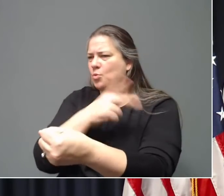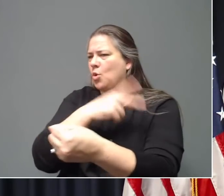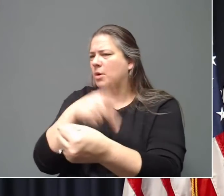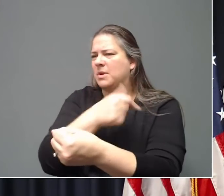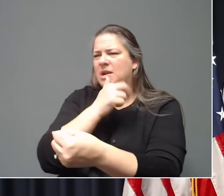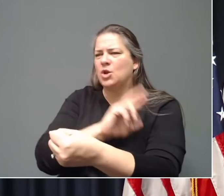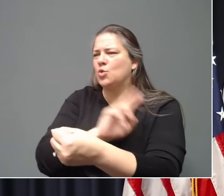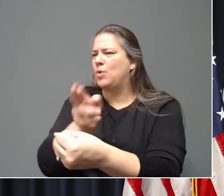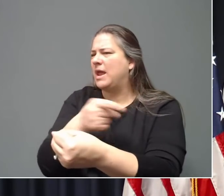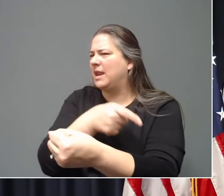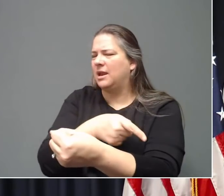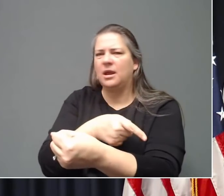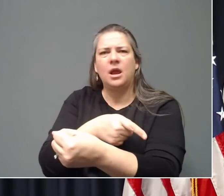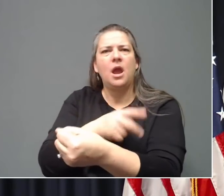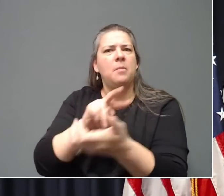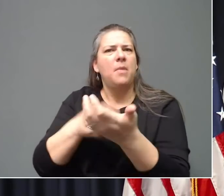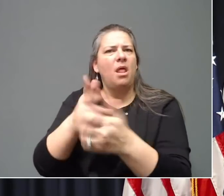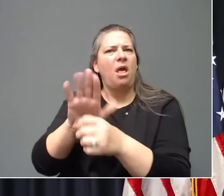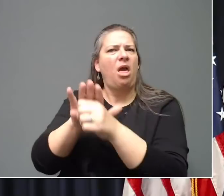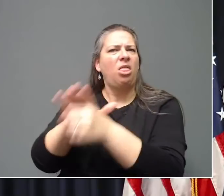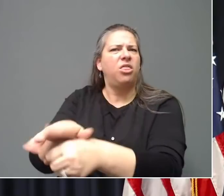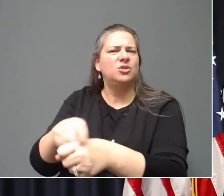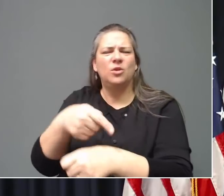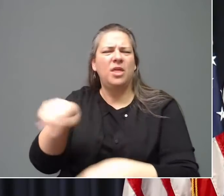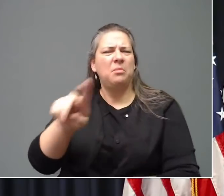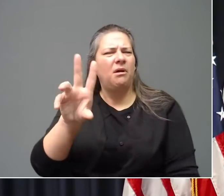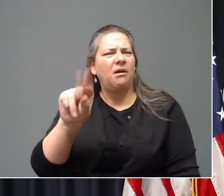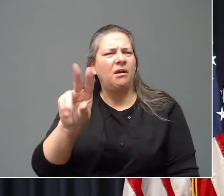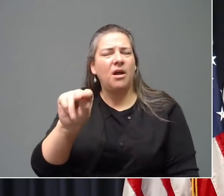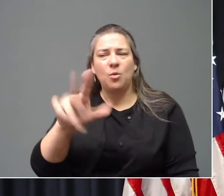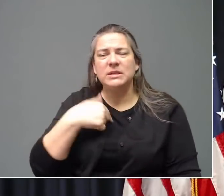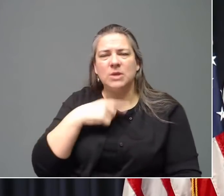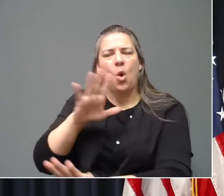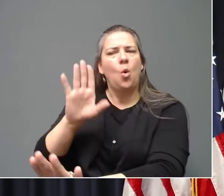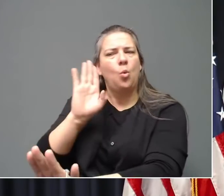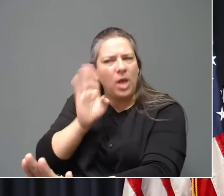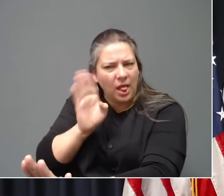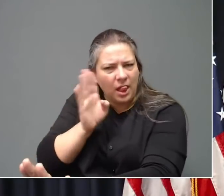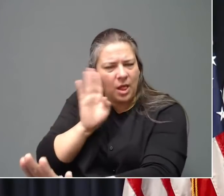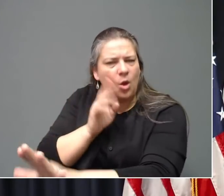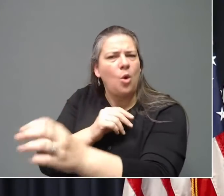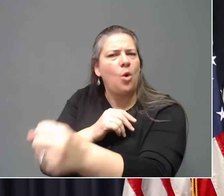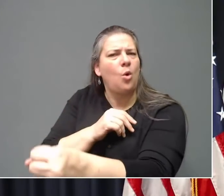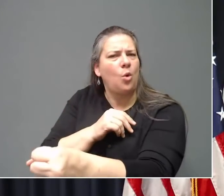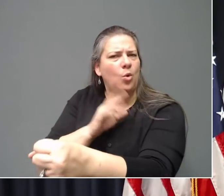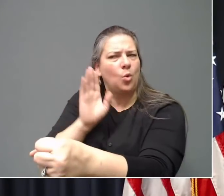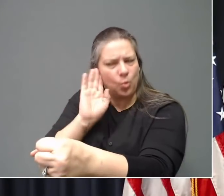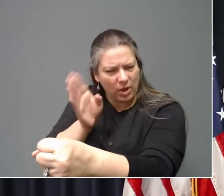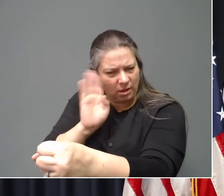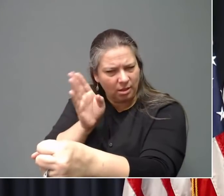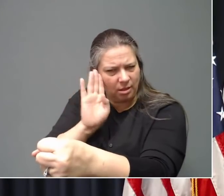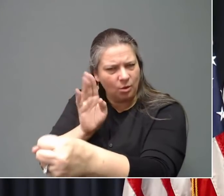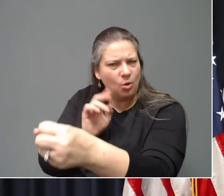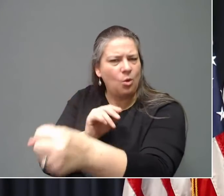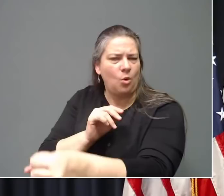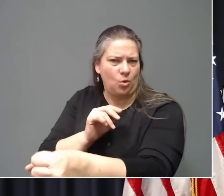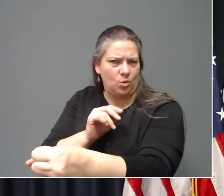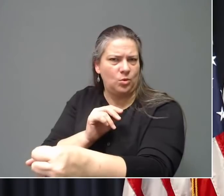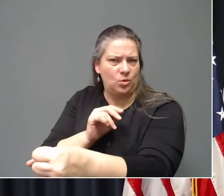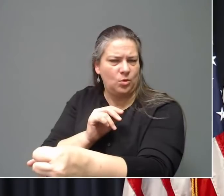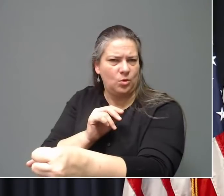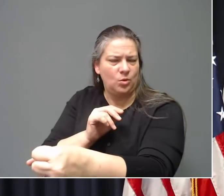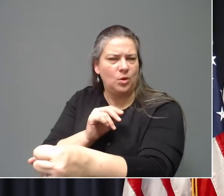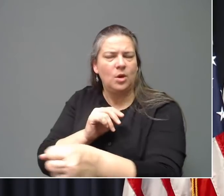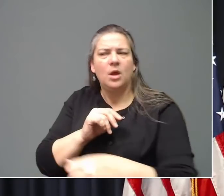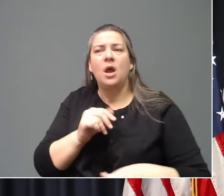being disadvantaged. We have committed to guaranteeing we'll figure out a way to do that. But then for all the other educational community, along with all the